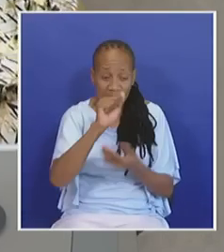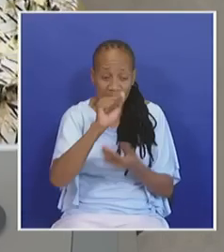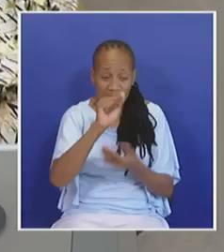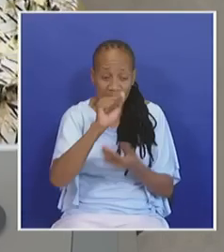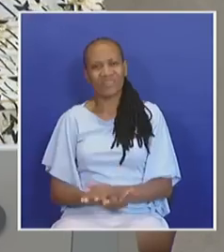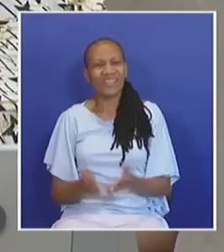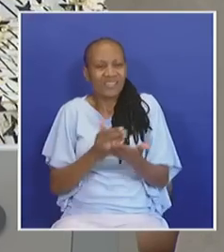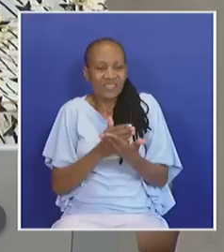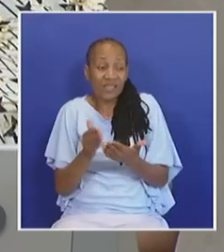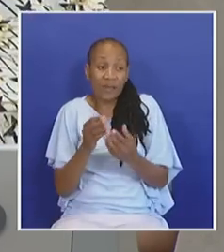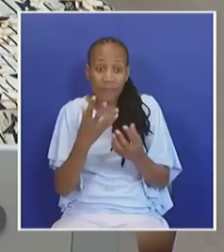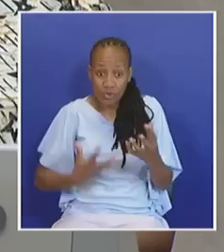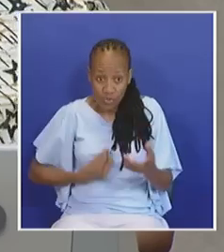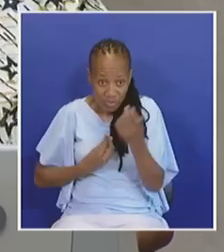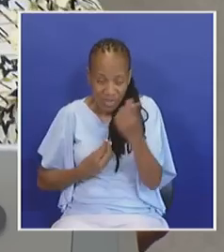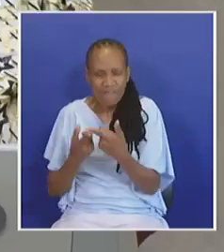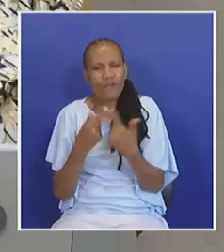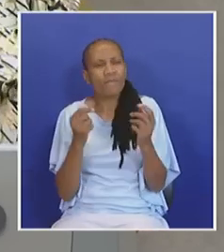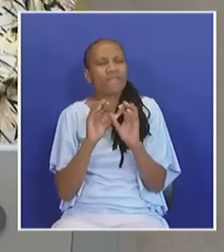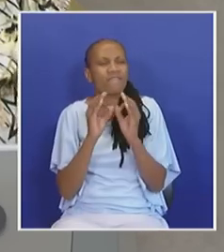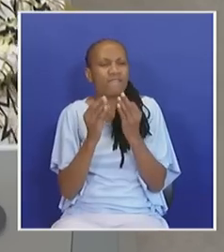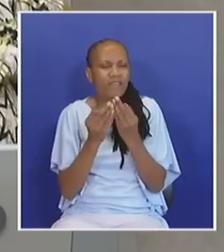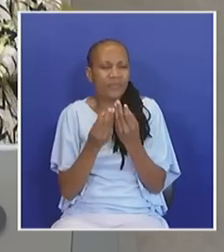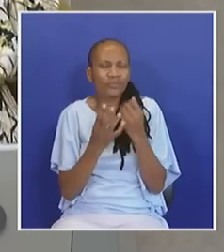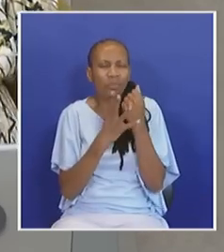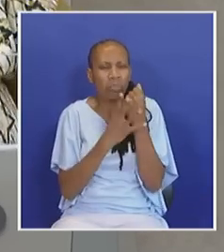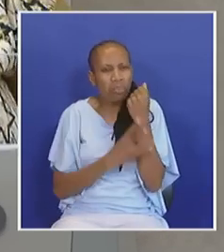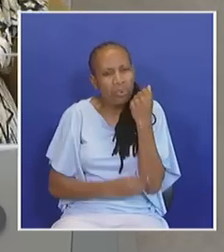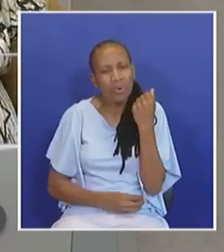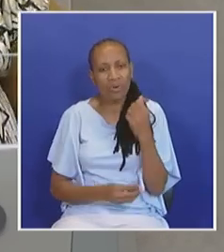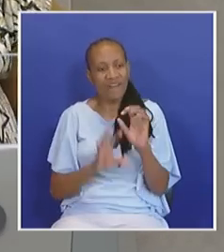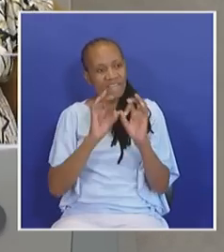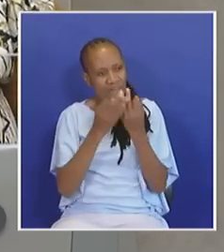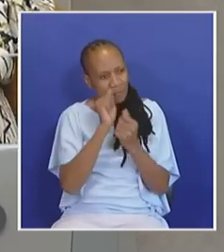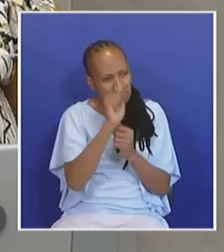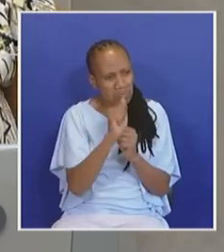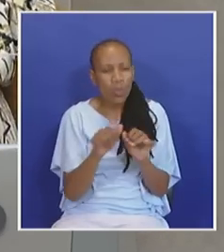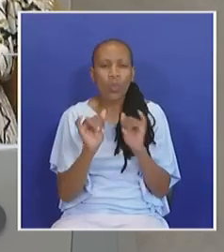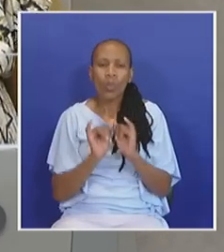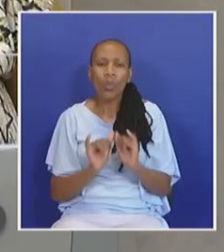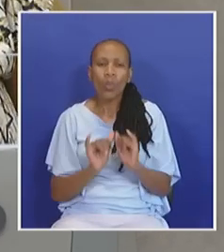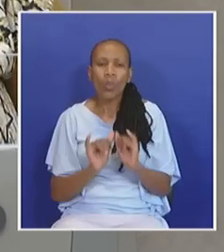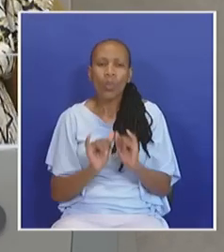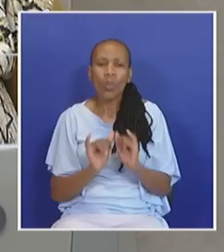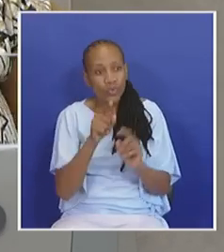coming from poor families like me, who are waiting in anticipation to be assisted by them.